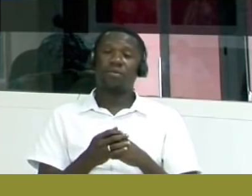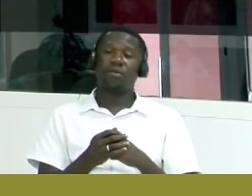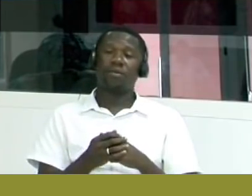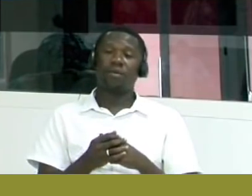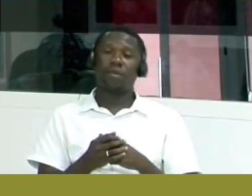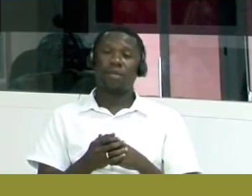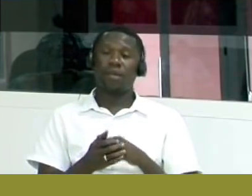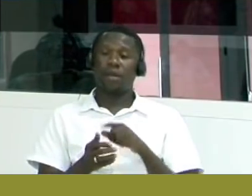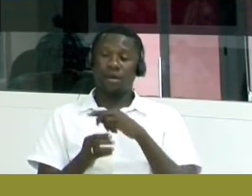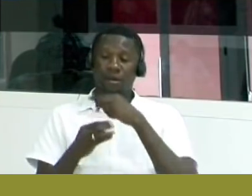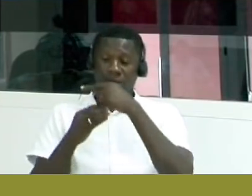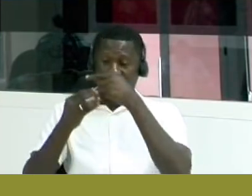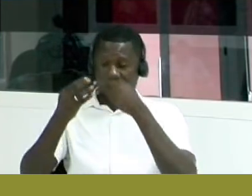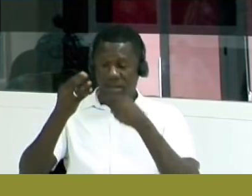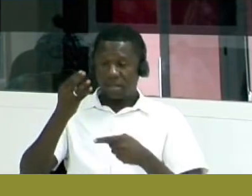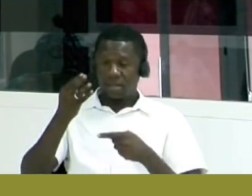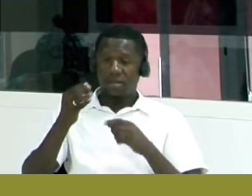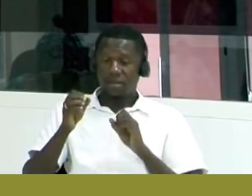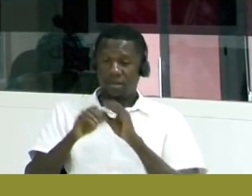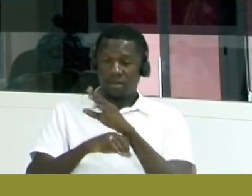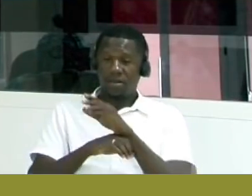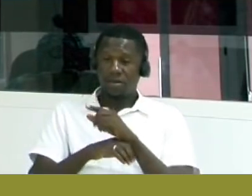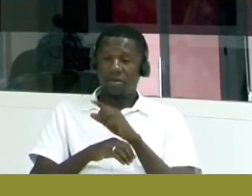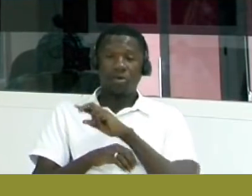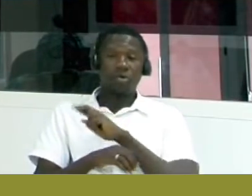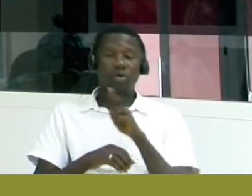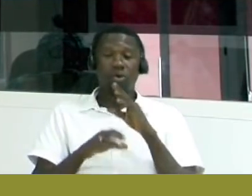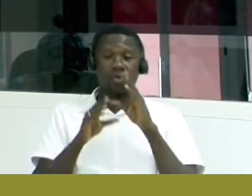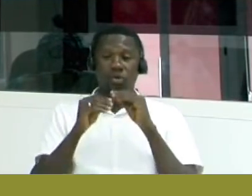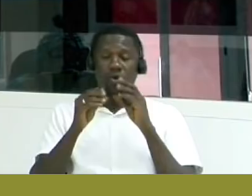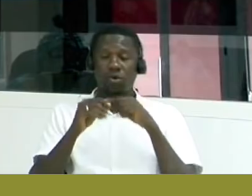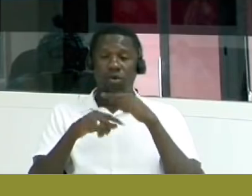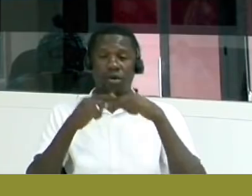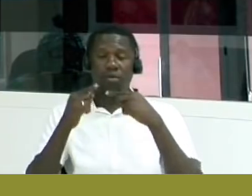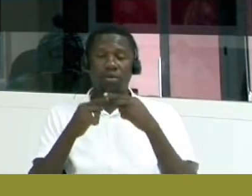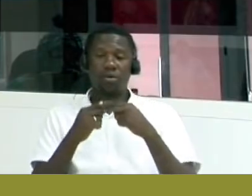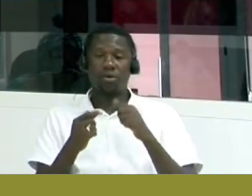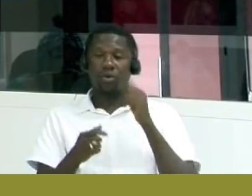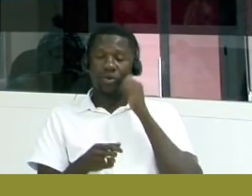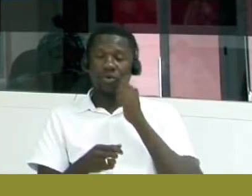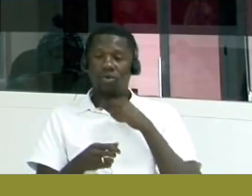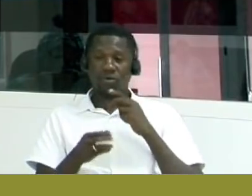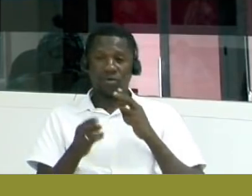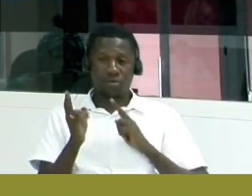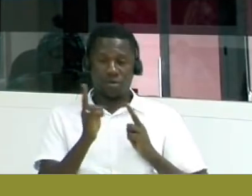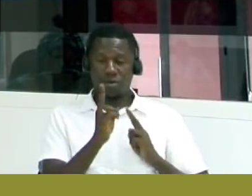These instructions did not talk about use of weapons.